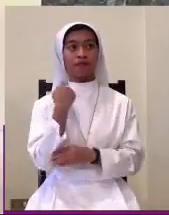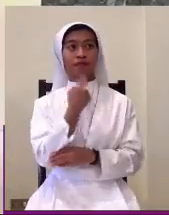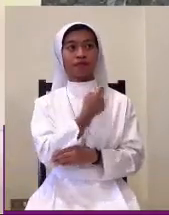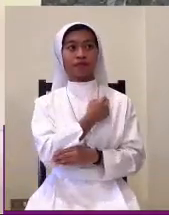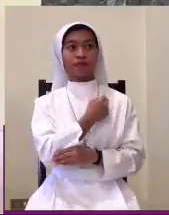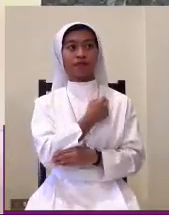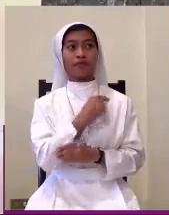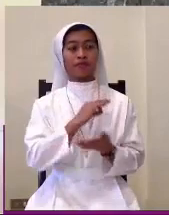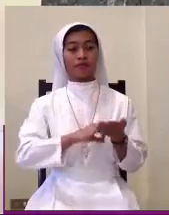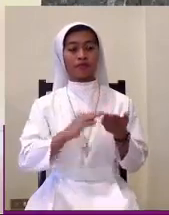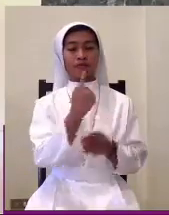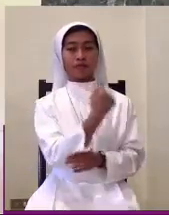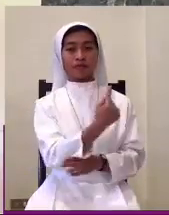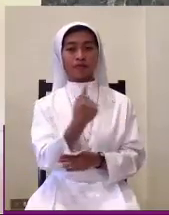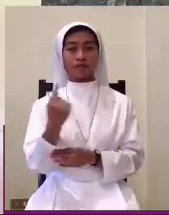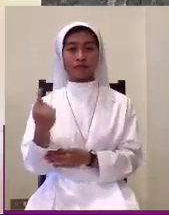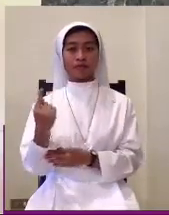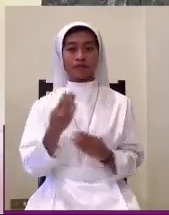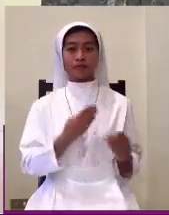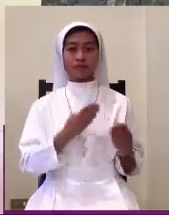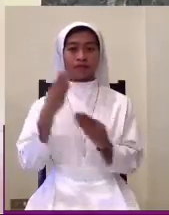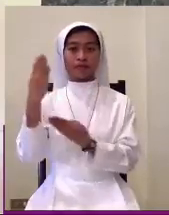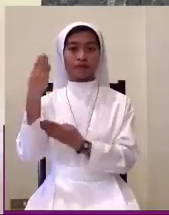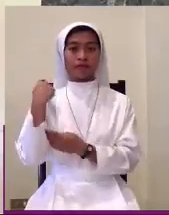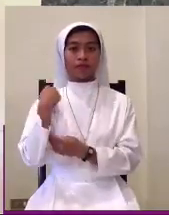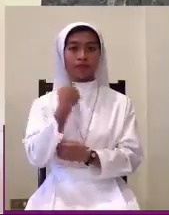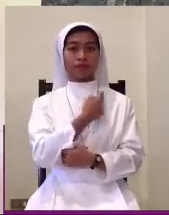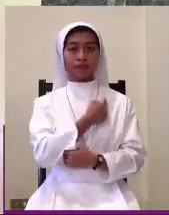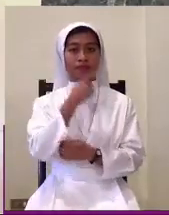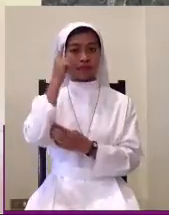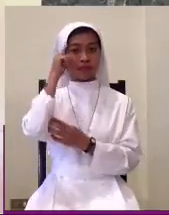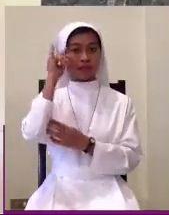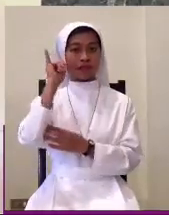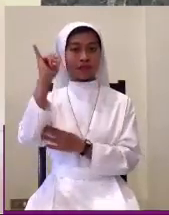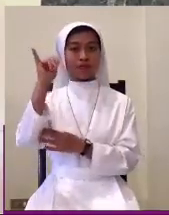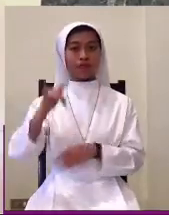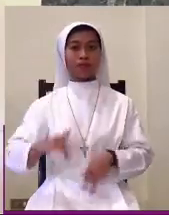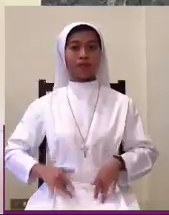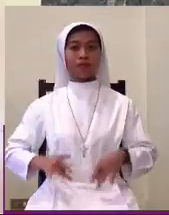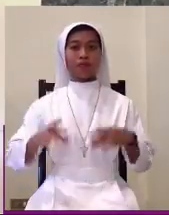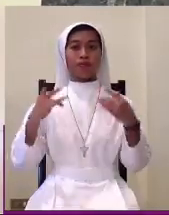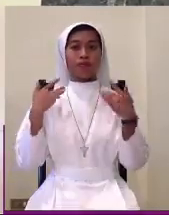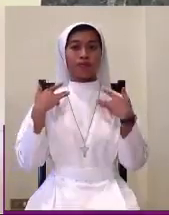another, and may He bring us to everlasting life. Amen.